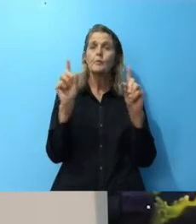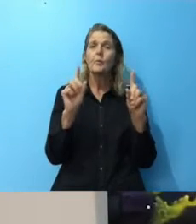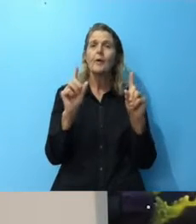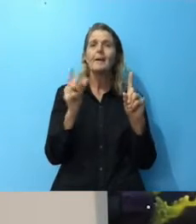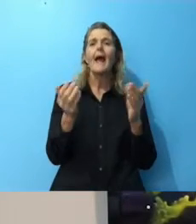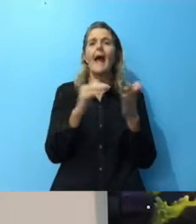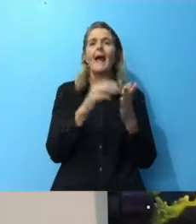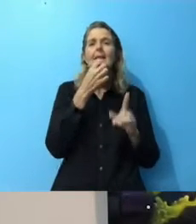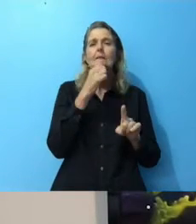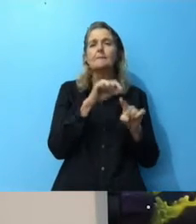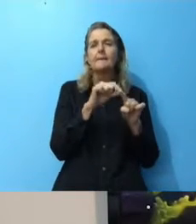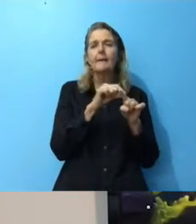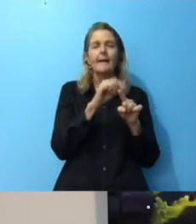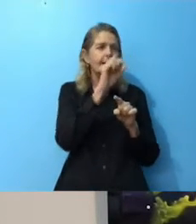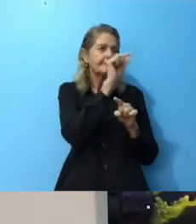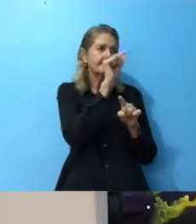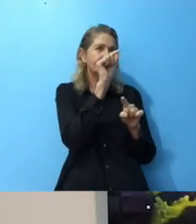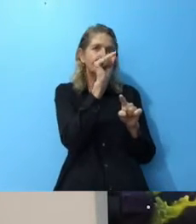a little bit of colour